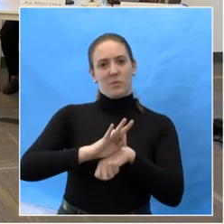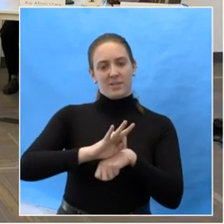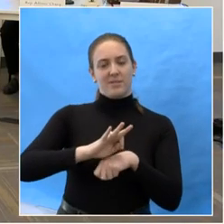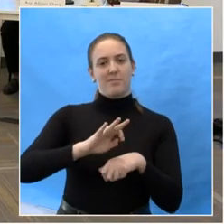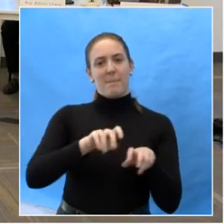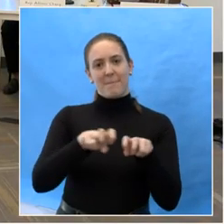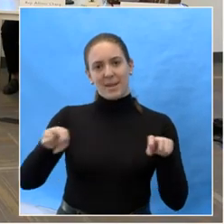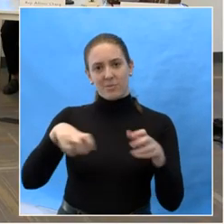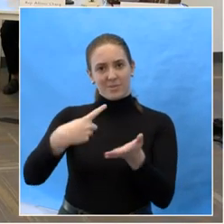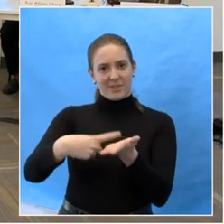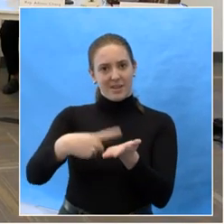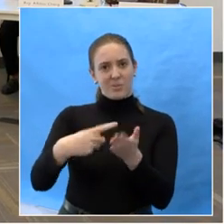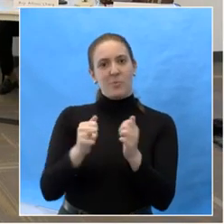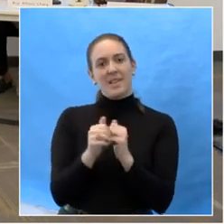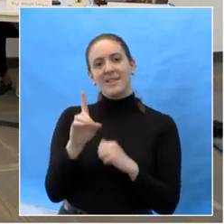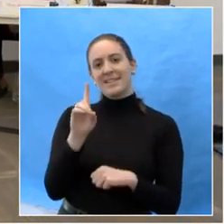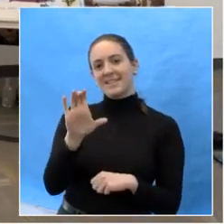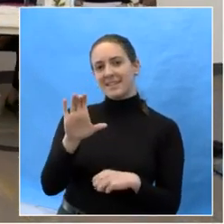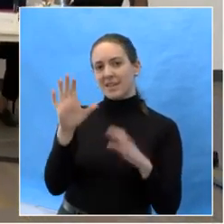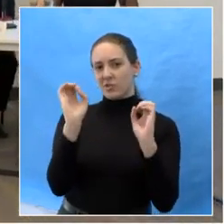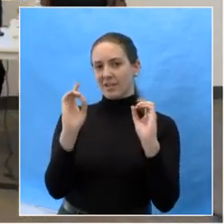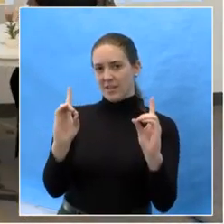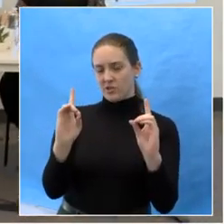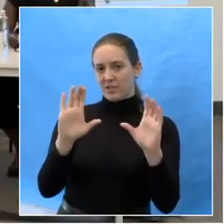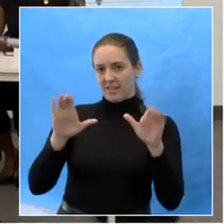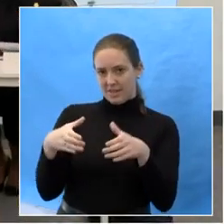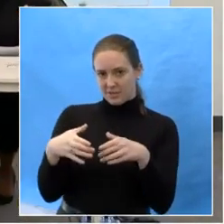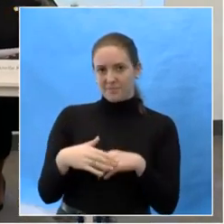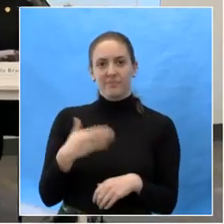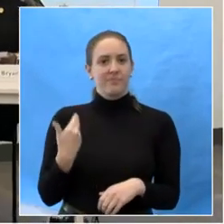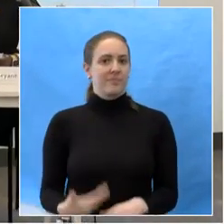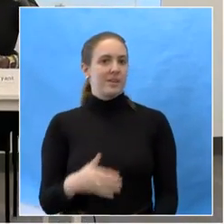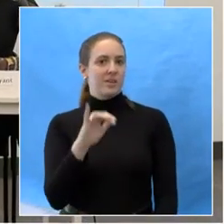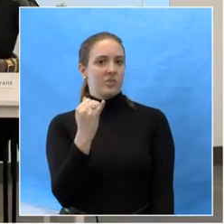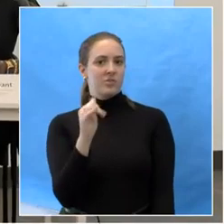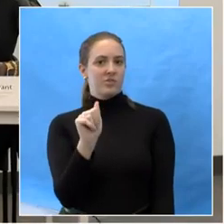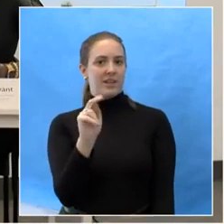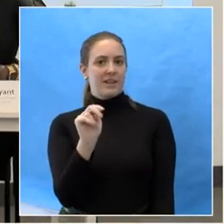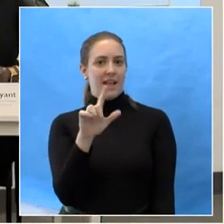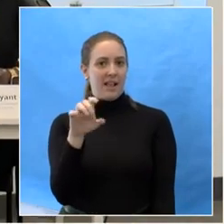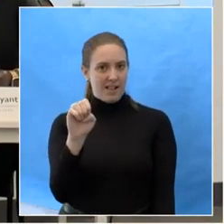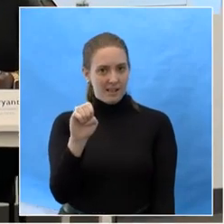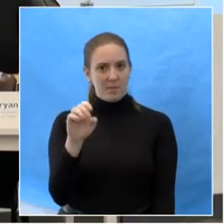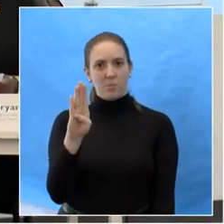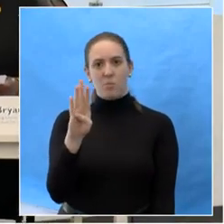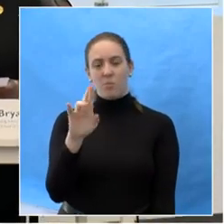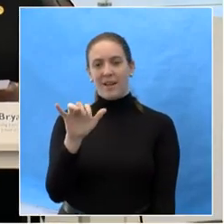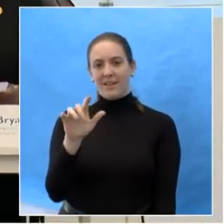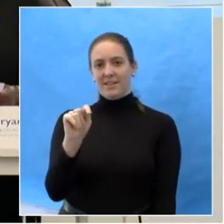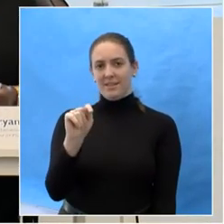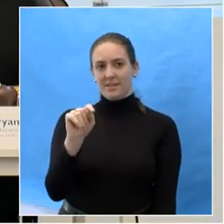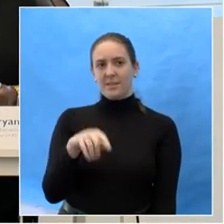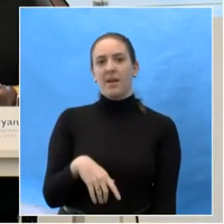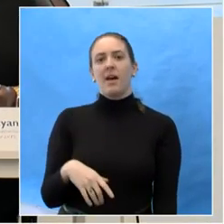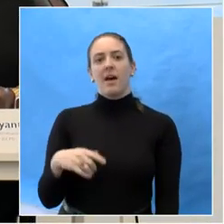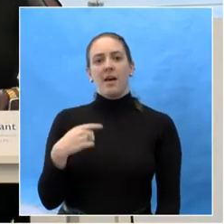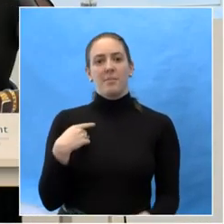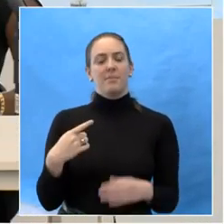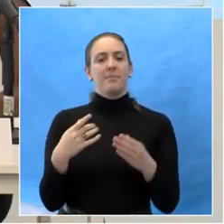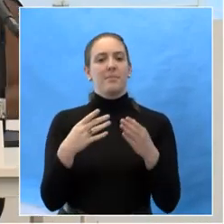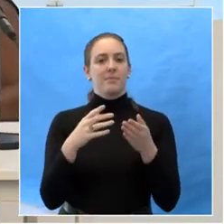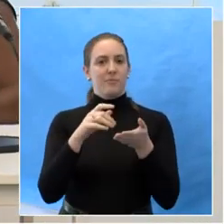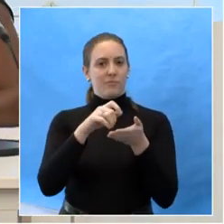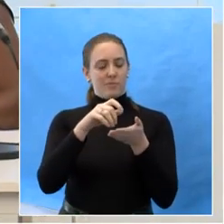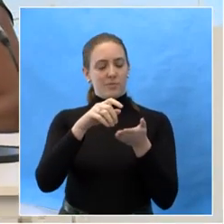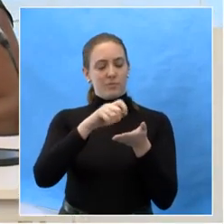DC's Education Cluster. I am Janelle Bryant, Literacy Coach and Reading Interventionist at DC Public Schools. We are